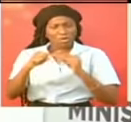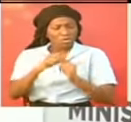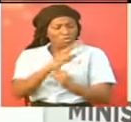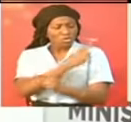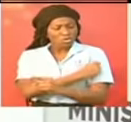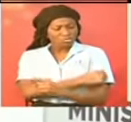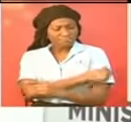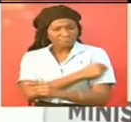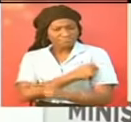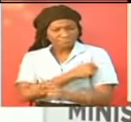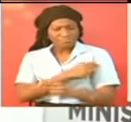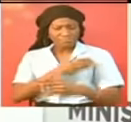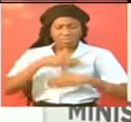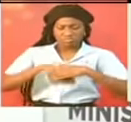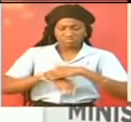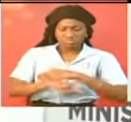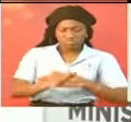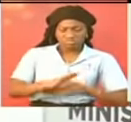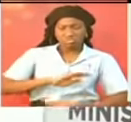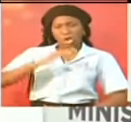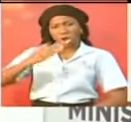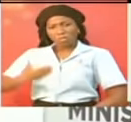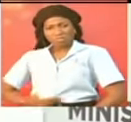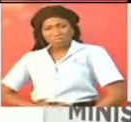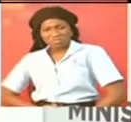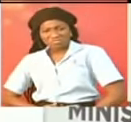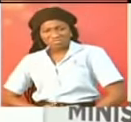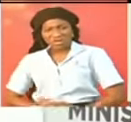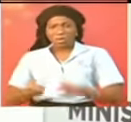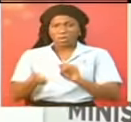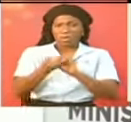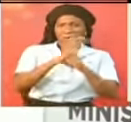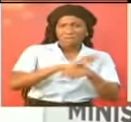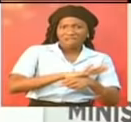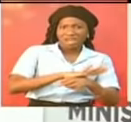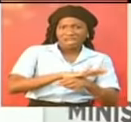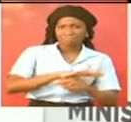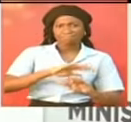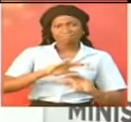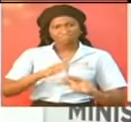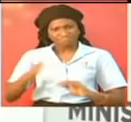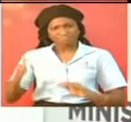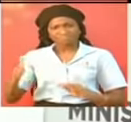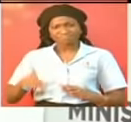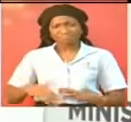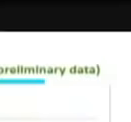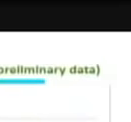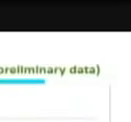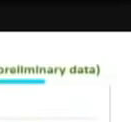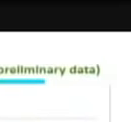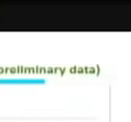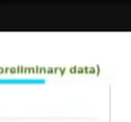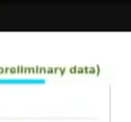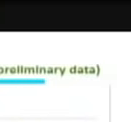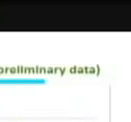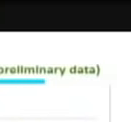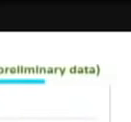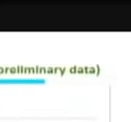issues related to pregnancy and breastfeeding and COVID-19. So I have a few slides. I'd like to have the first slide, please.